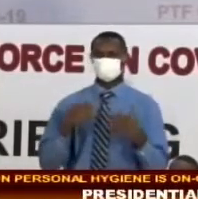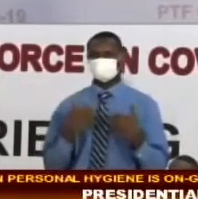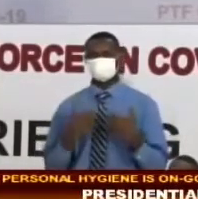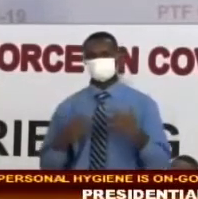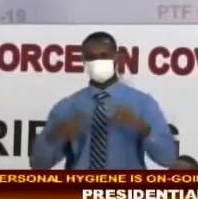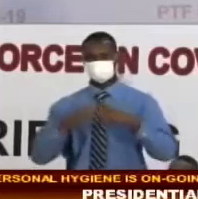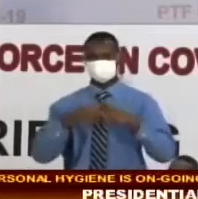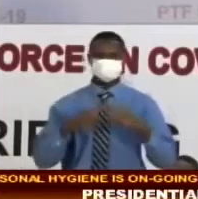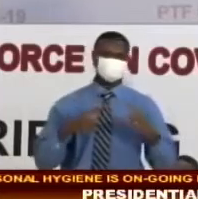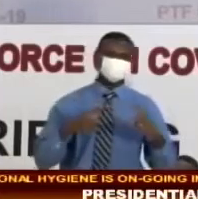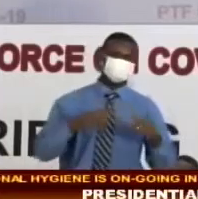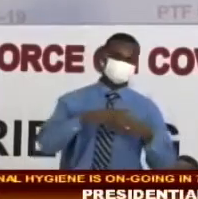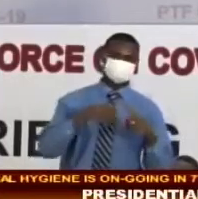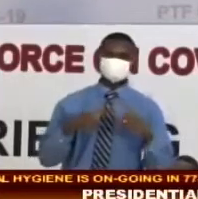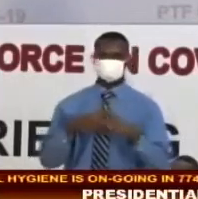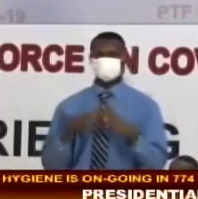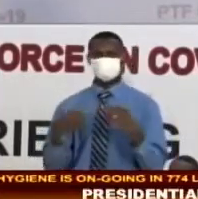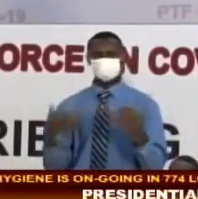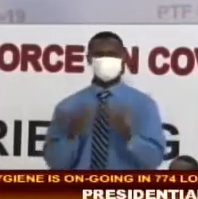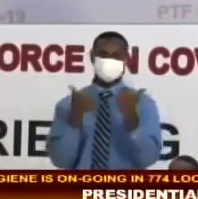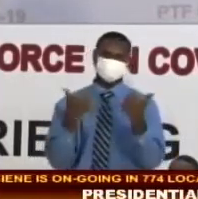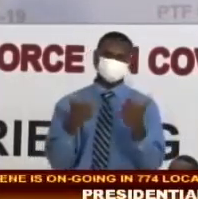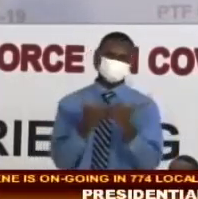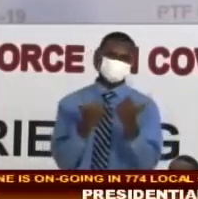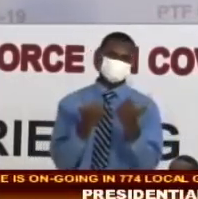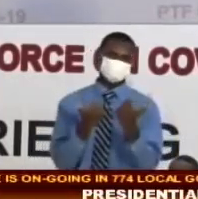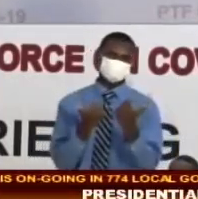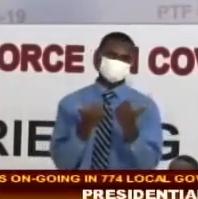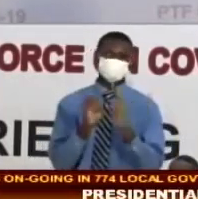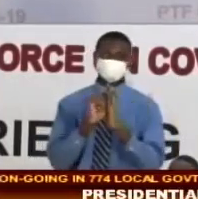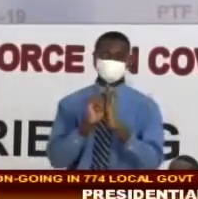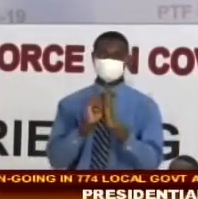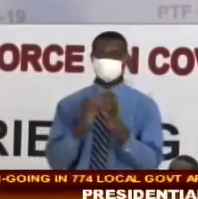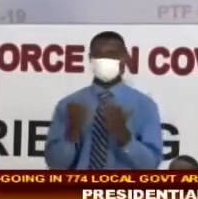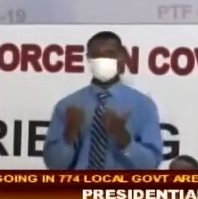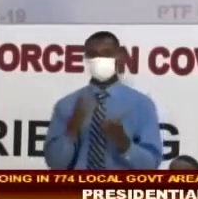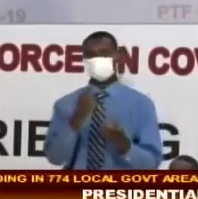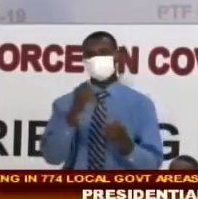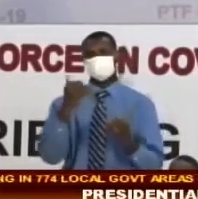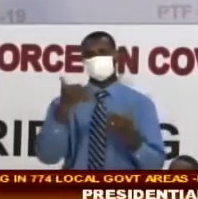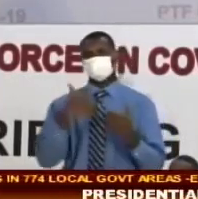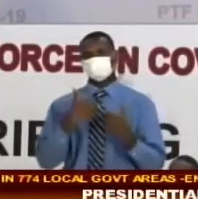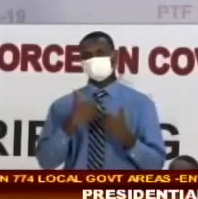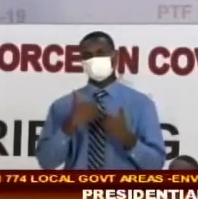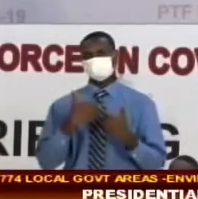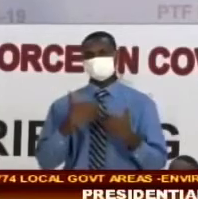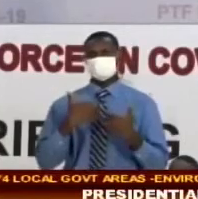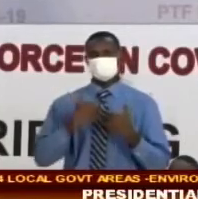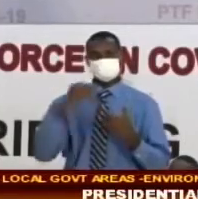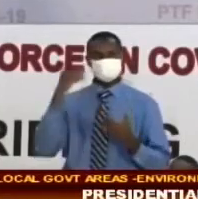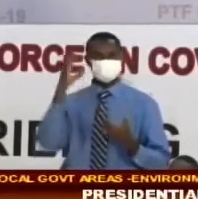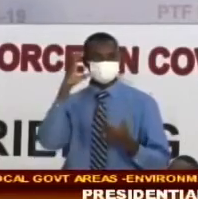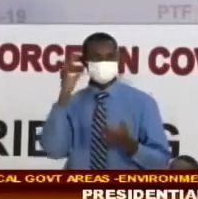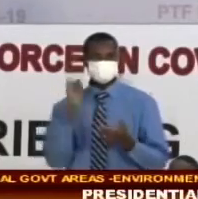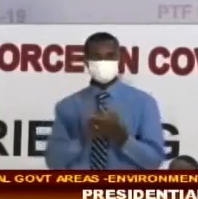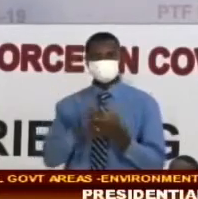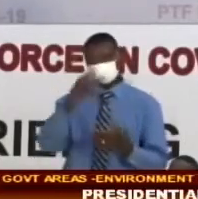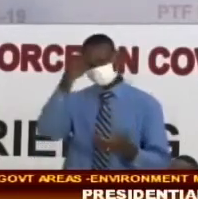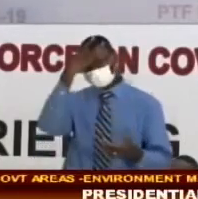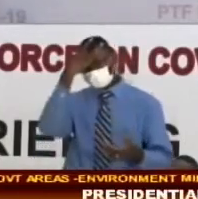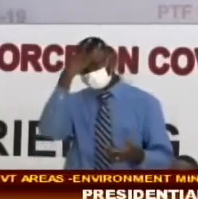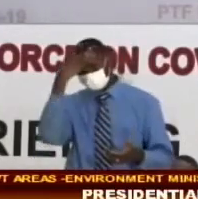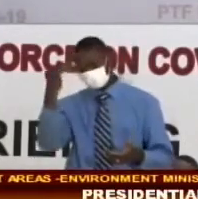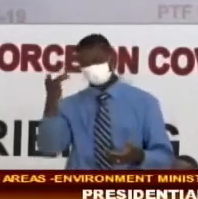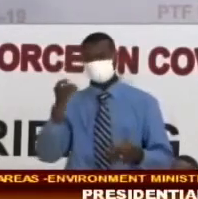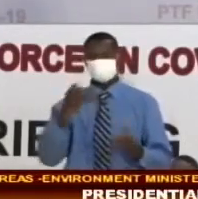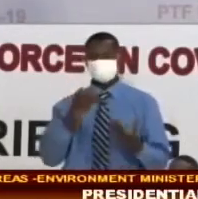present challenge would be that you've heard that Kano State wants to deport some Almajiri children back to Katsina, 400 and